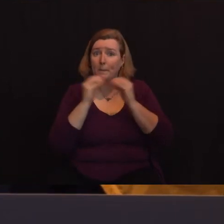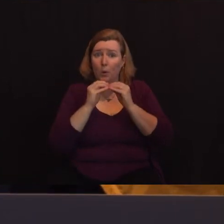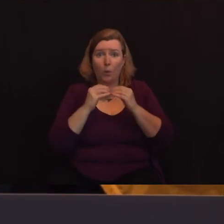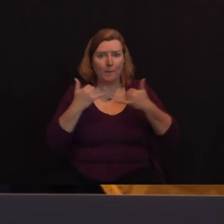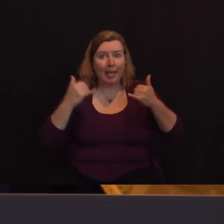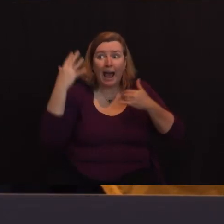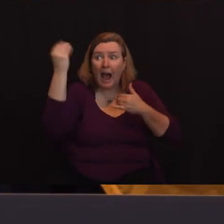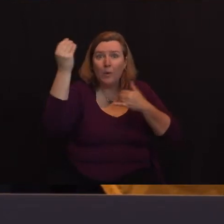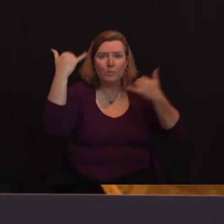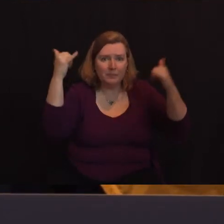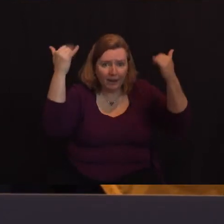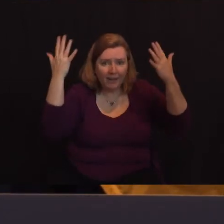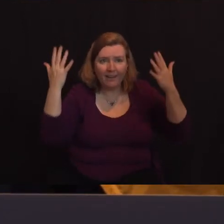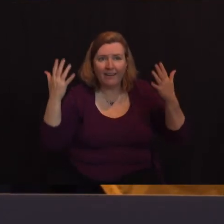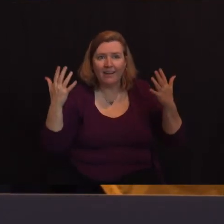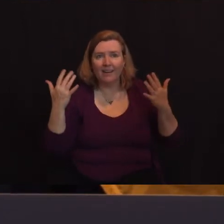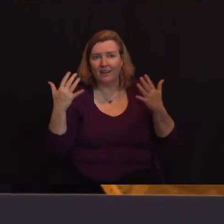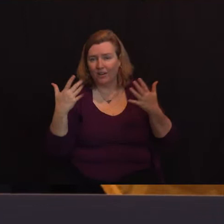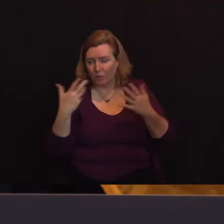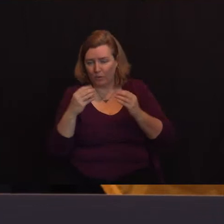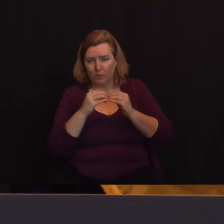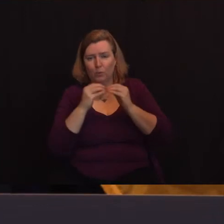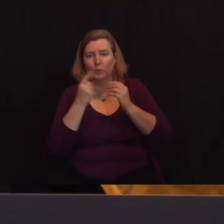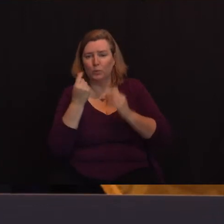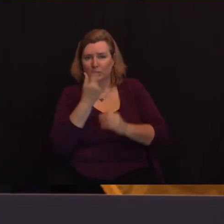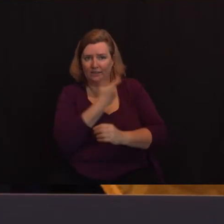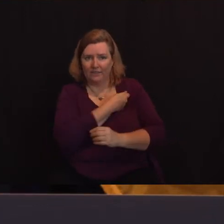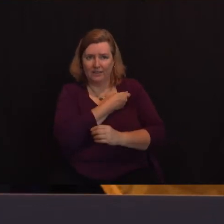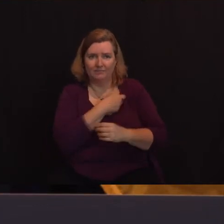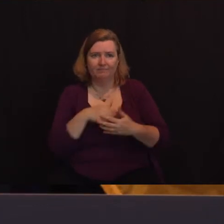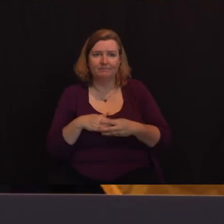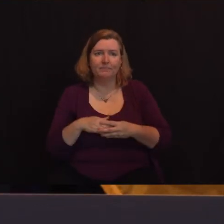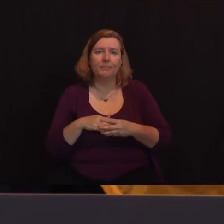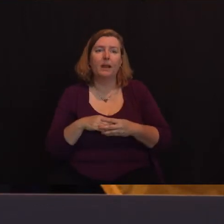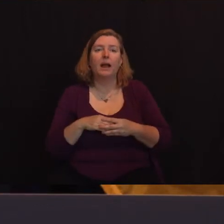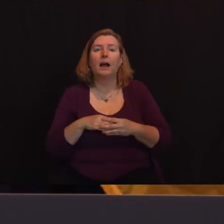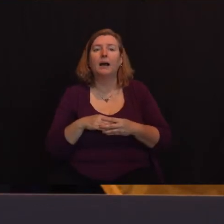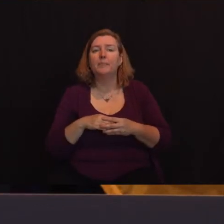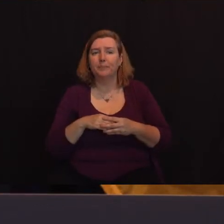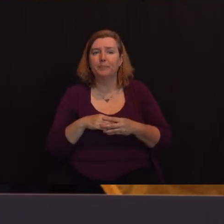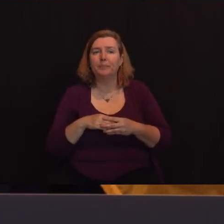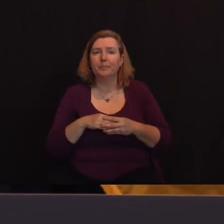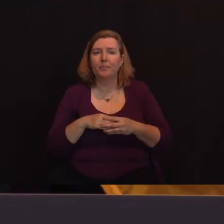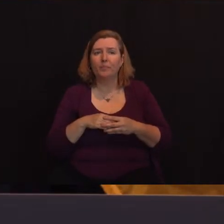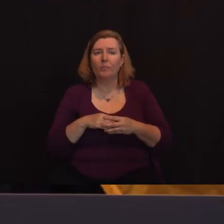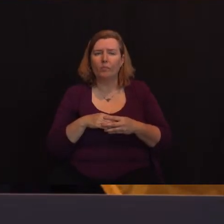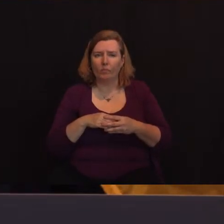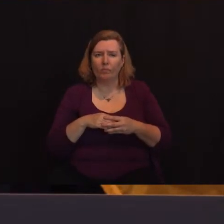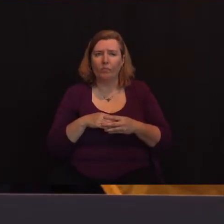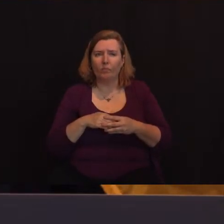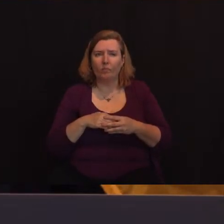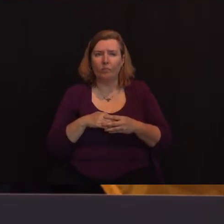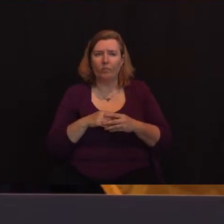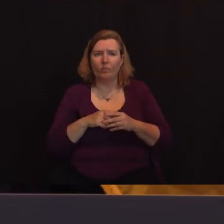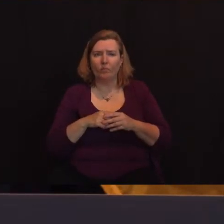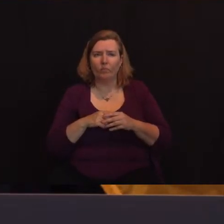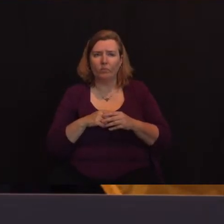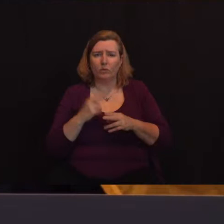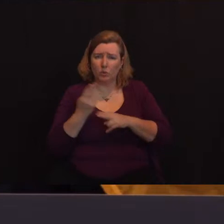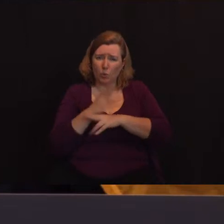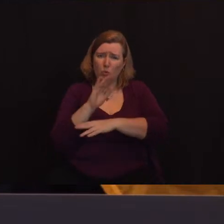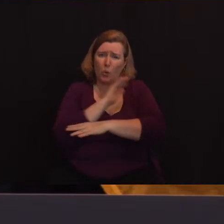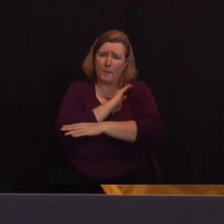I'm going to defer to Judy in a second on the use your own Power. I don't have any insight